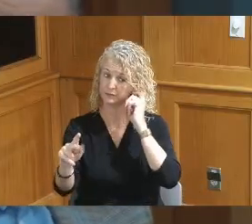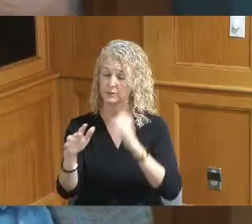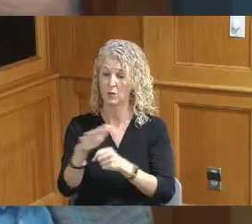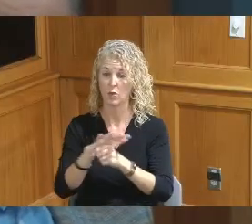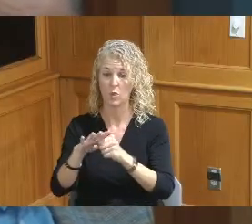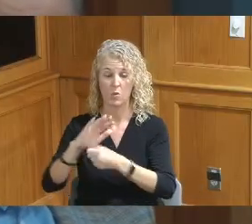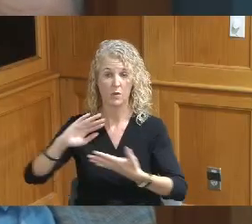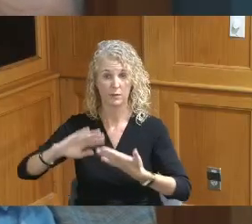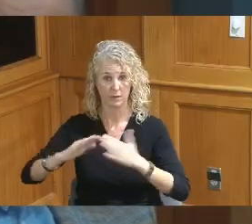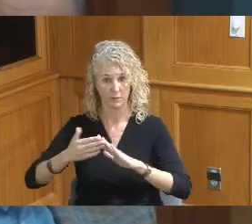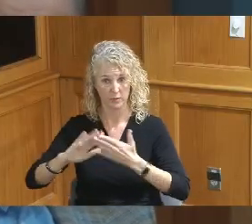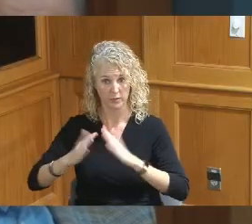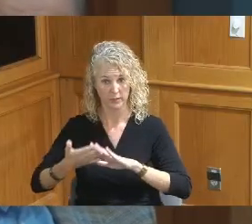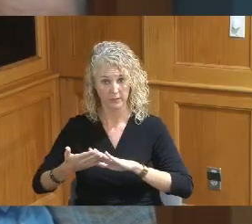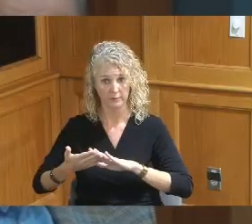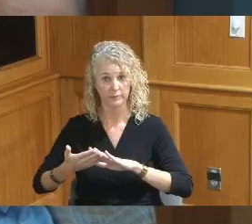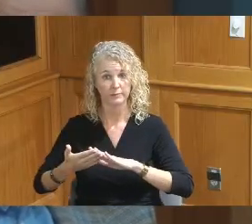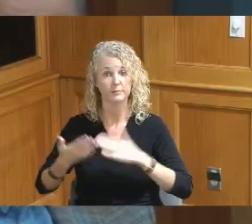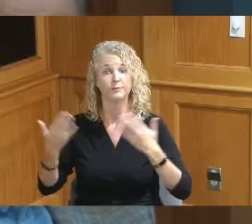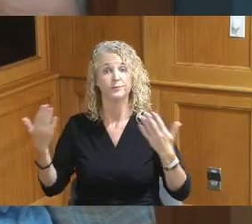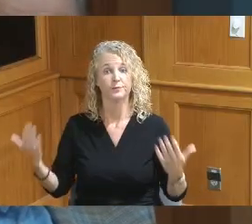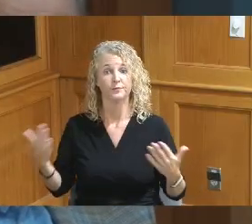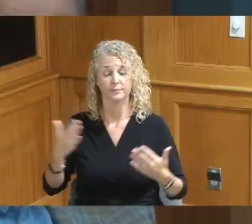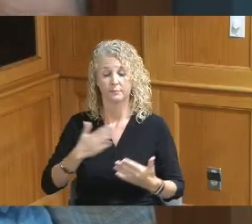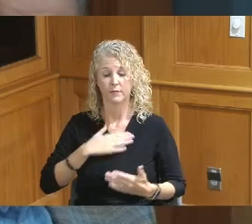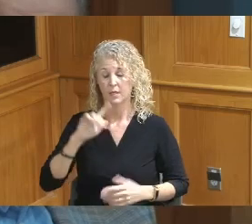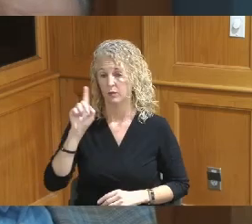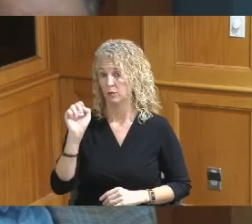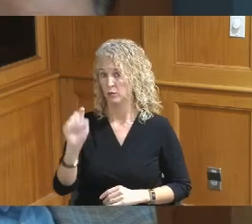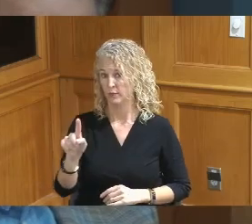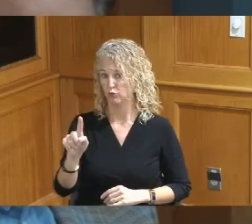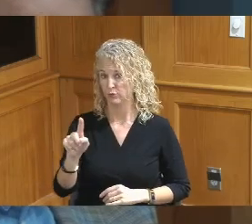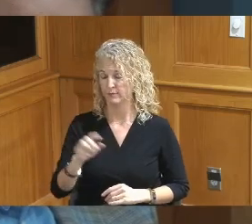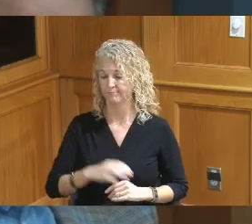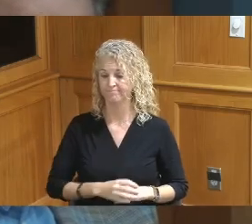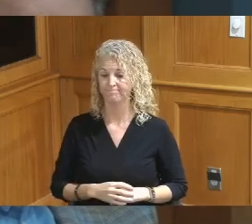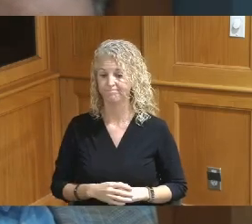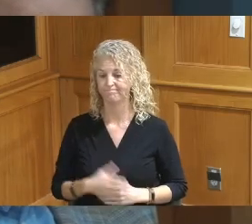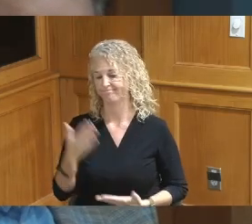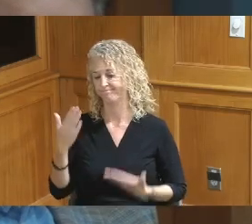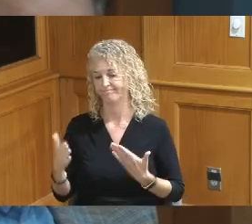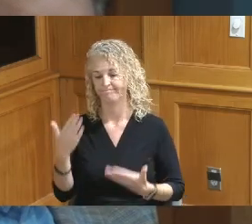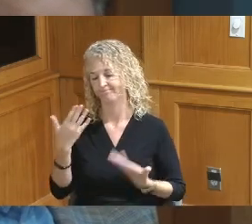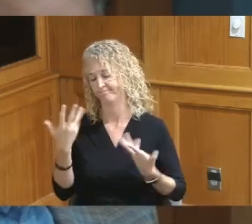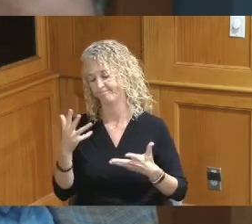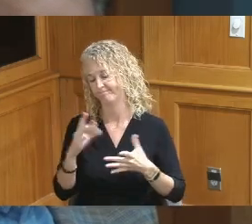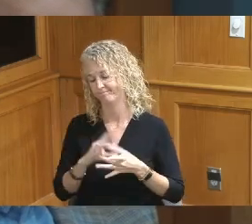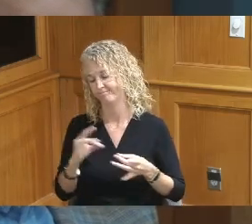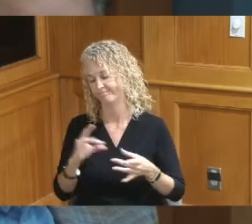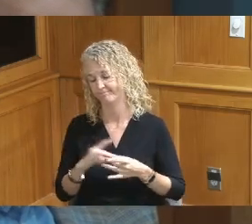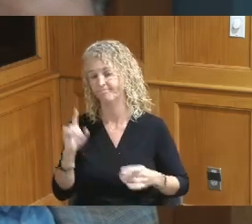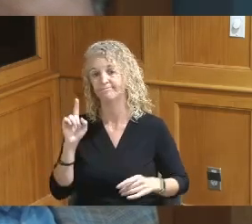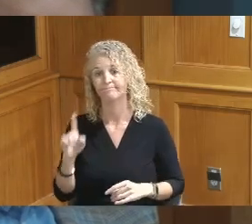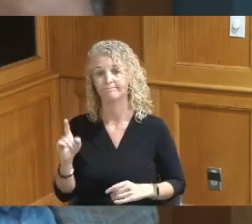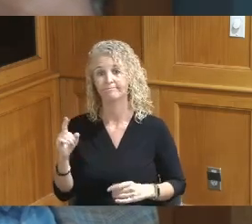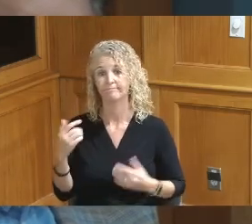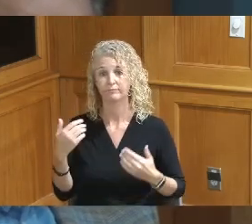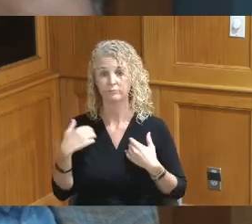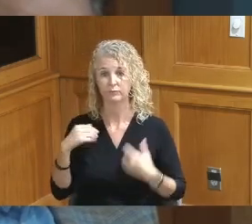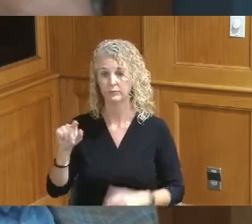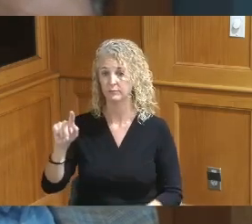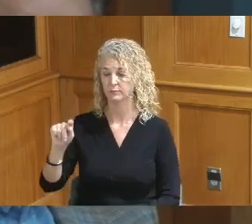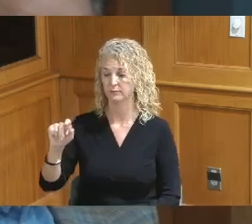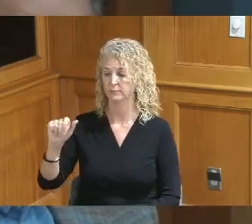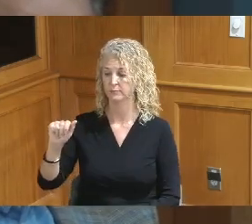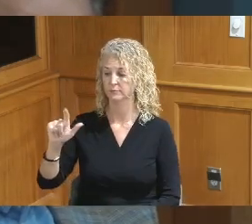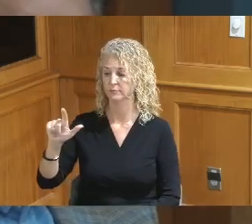local communities. And so I guess my question is, and you may have done this already, but we got Talbot